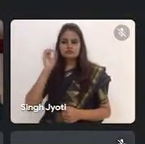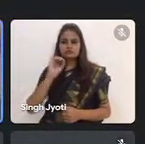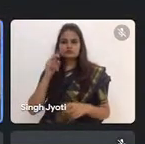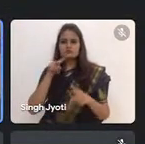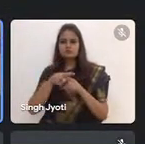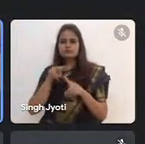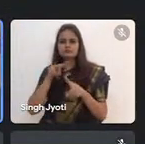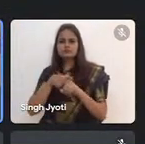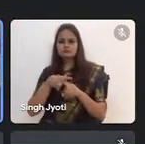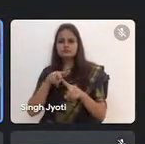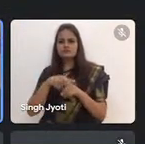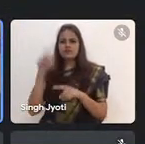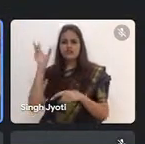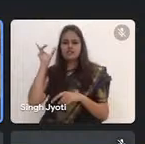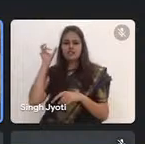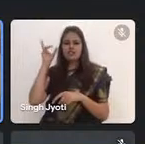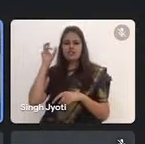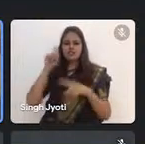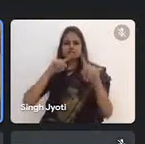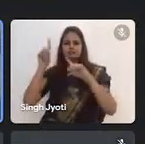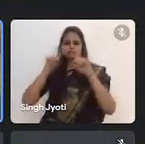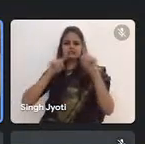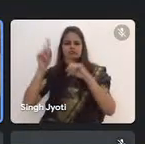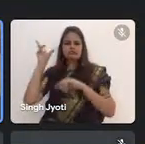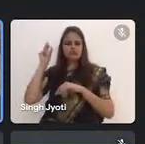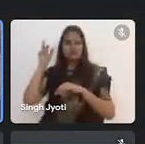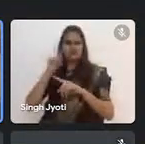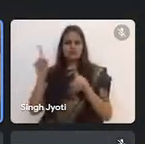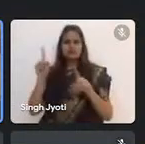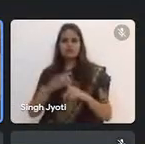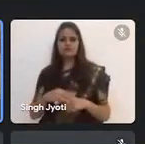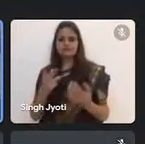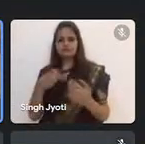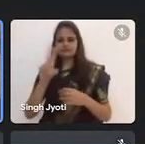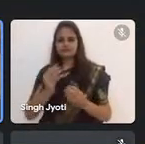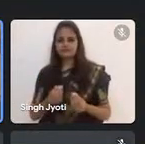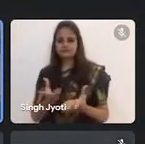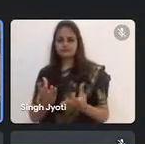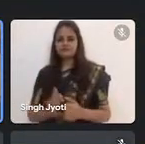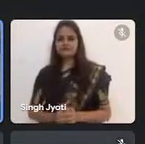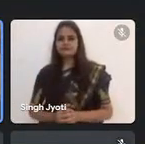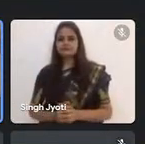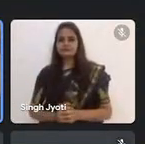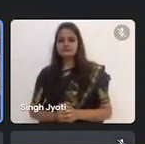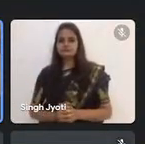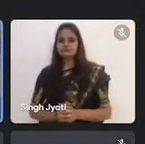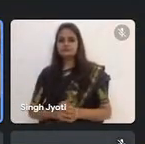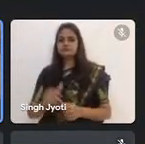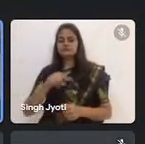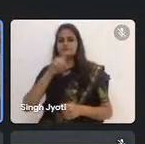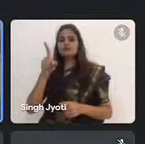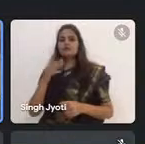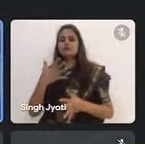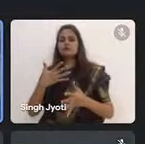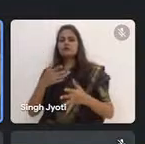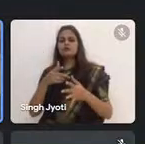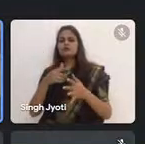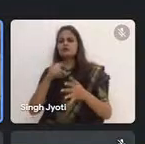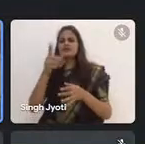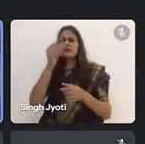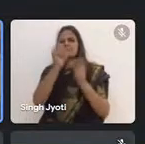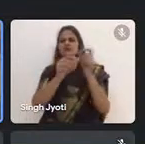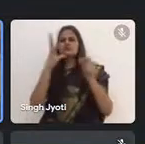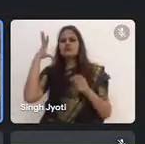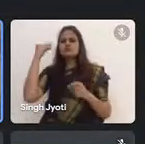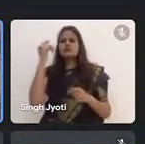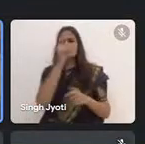sorry, I'm getting a lot of background noise. They often describe people as dumb or deaf